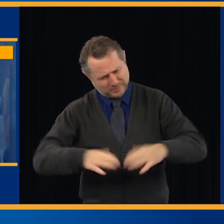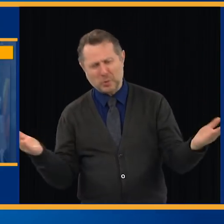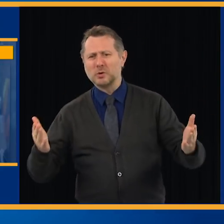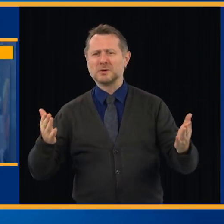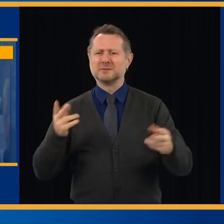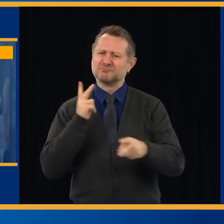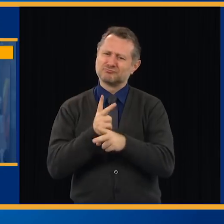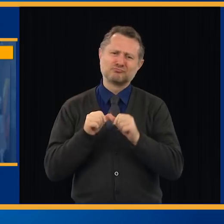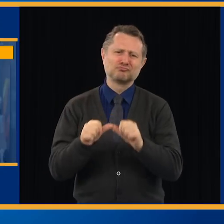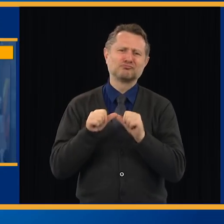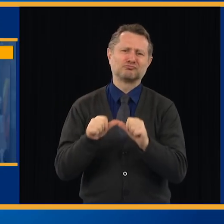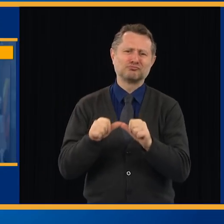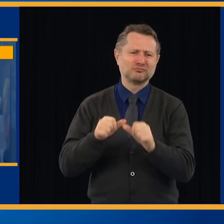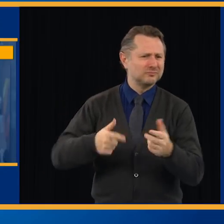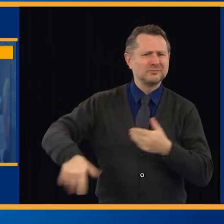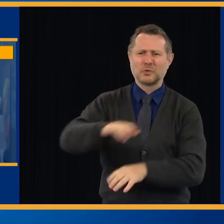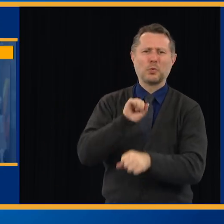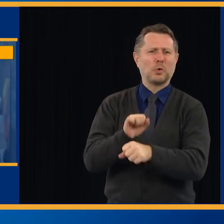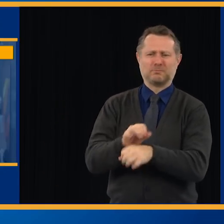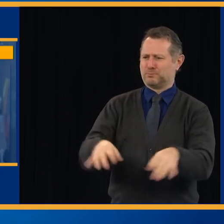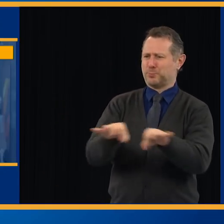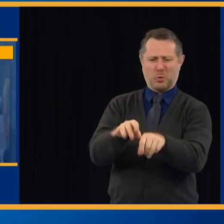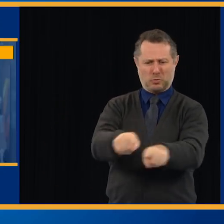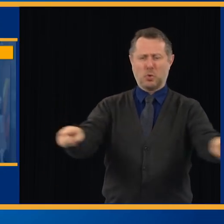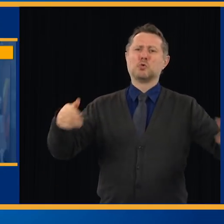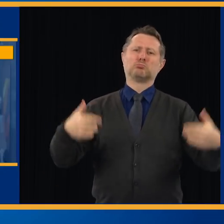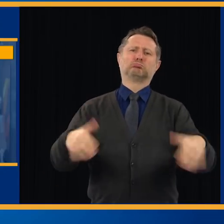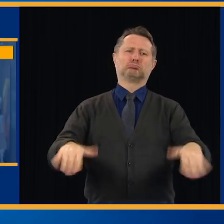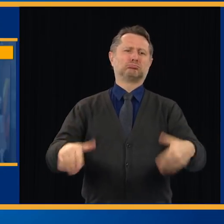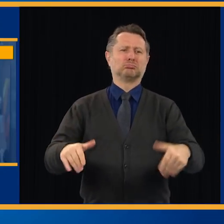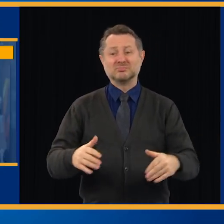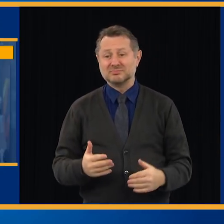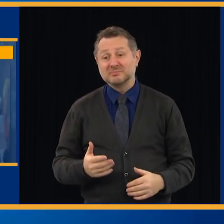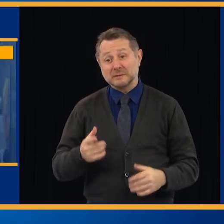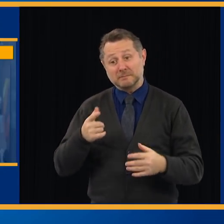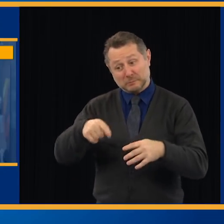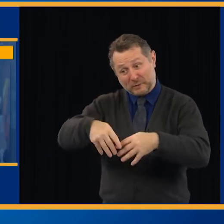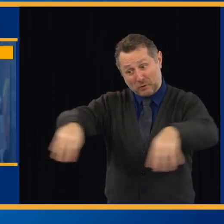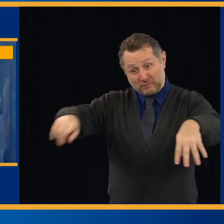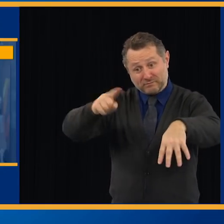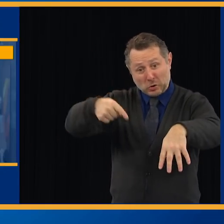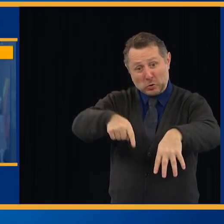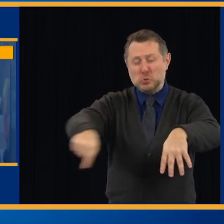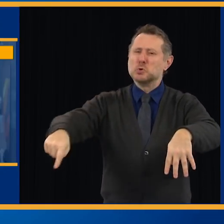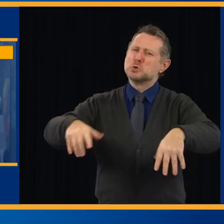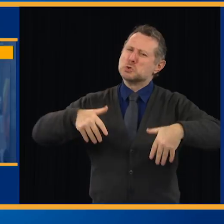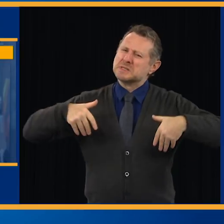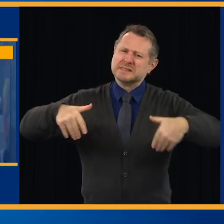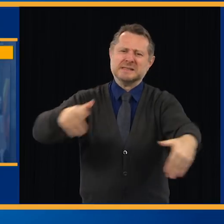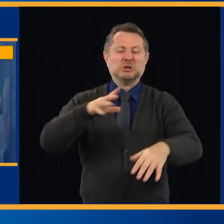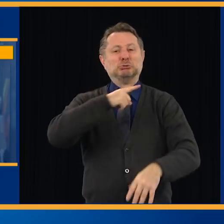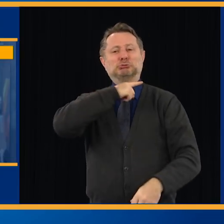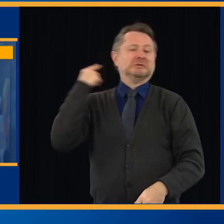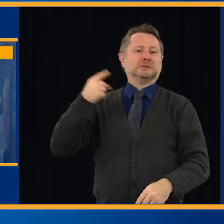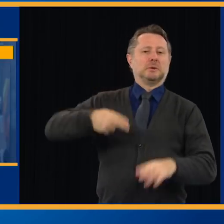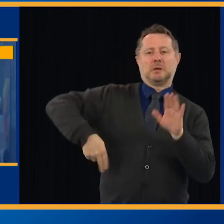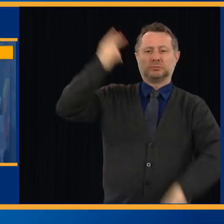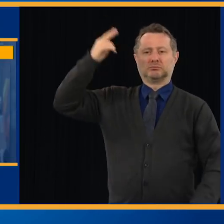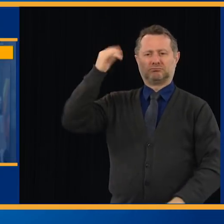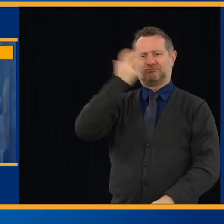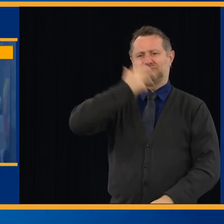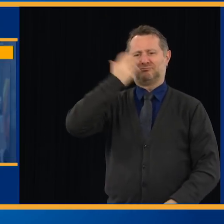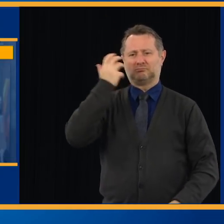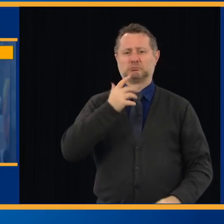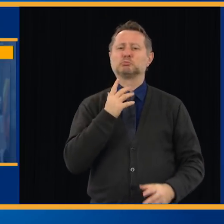workers. But those frontline workers are at risk. So we're going to do additional testing for